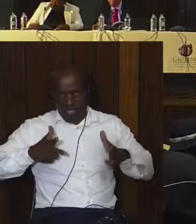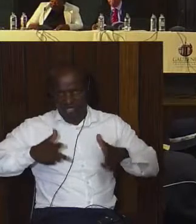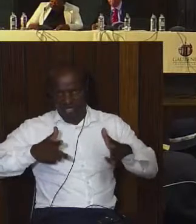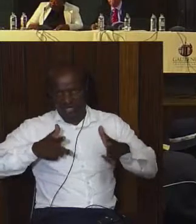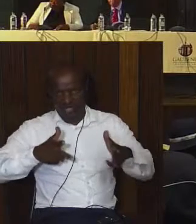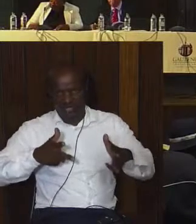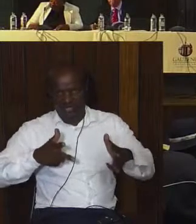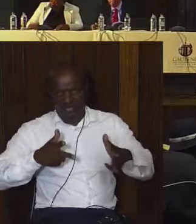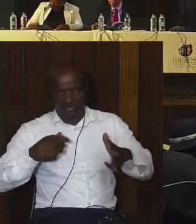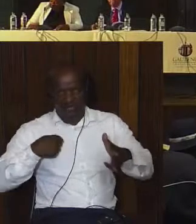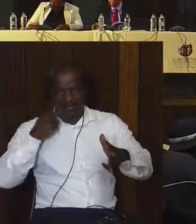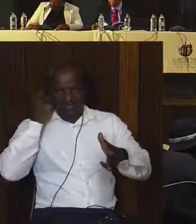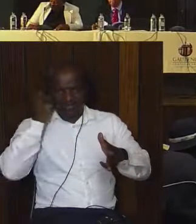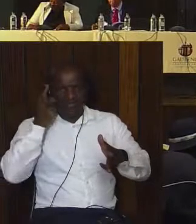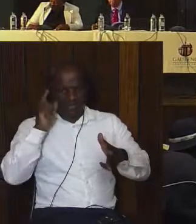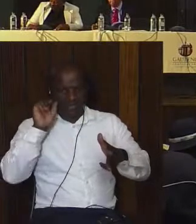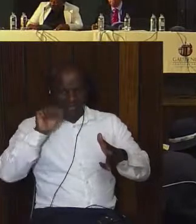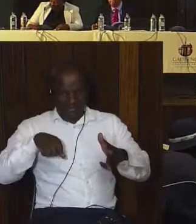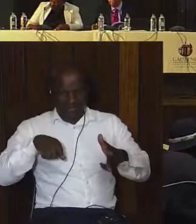And